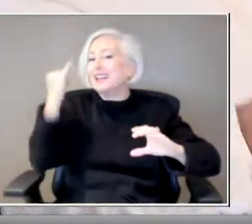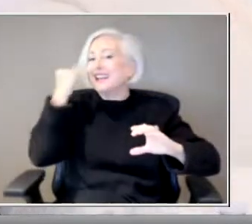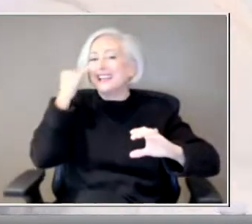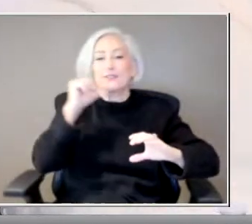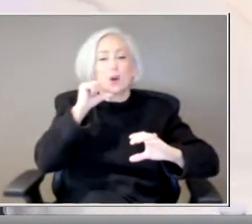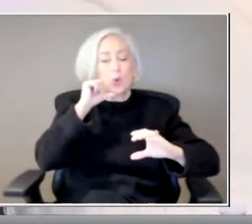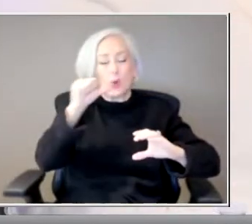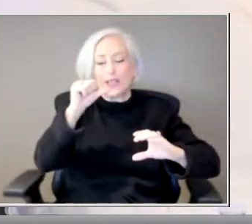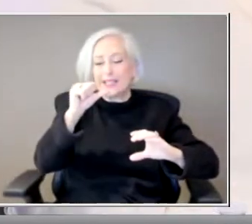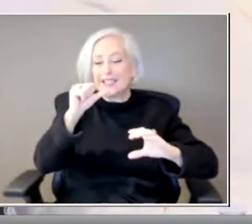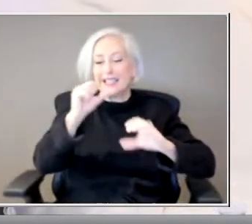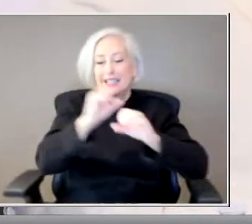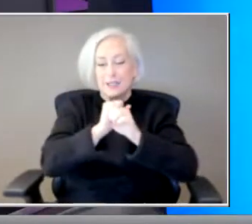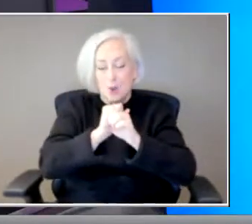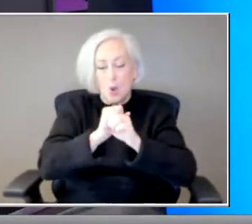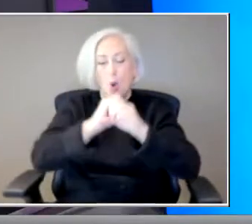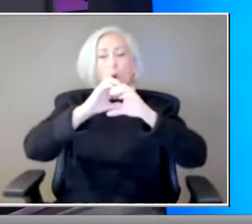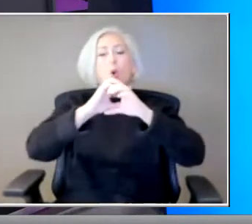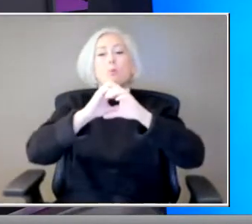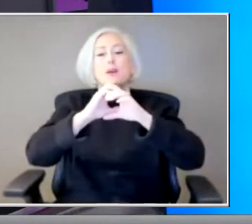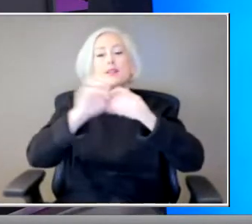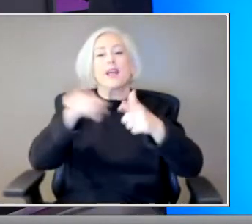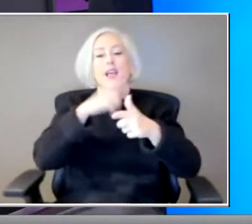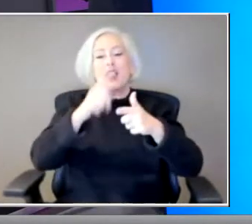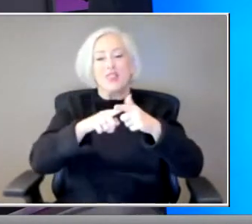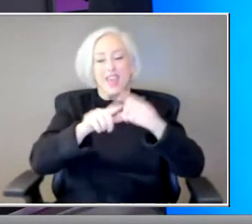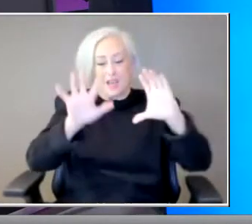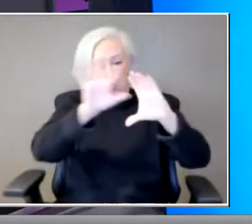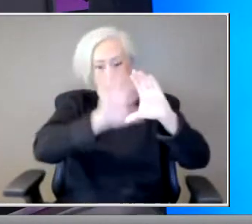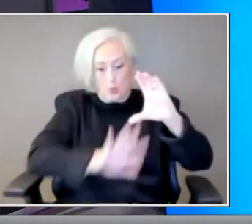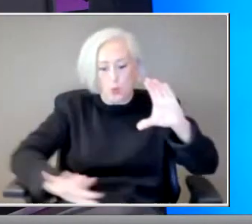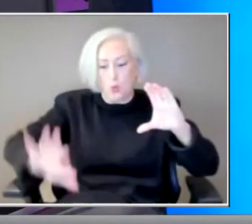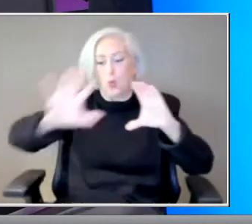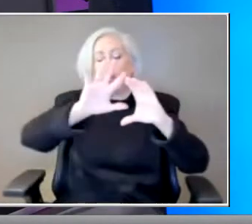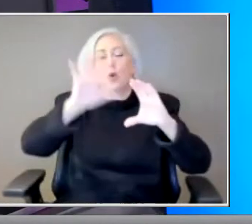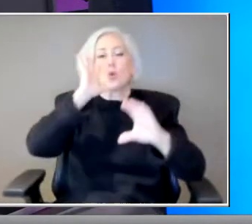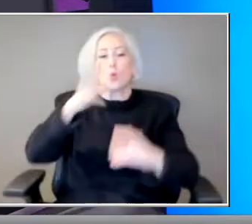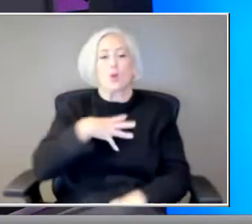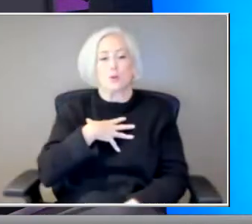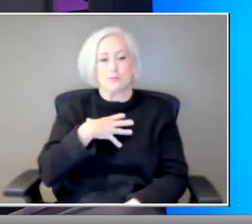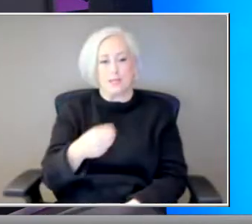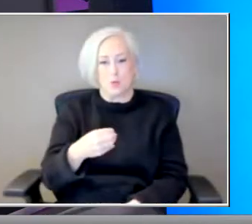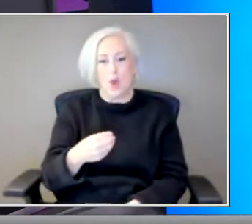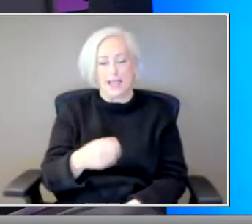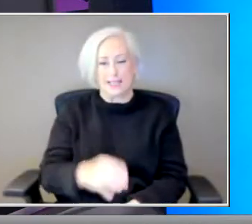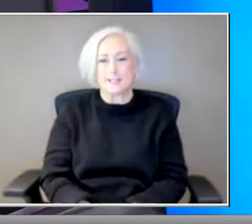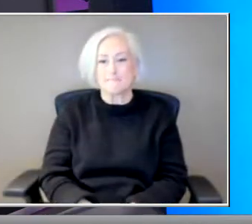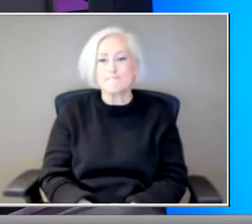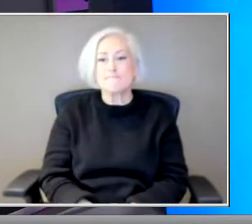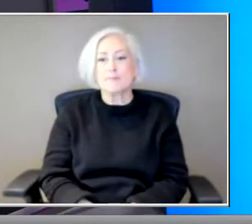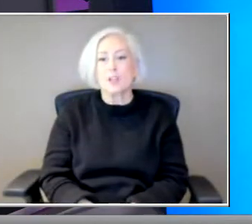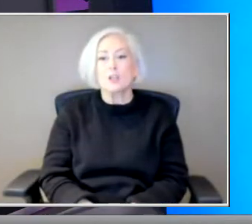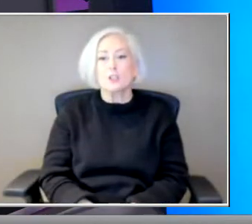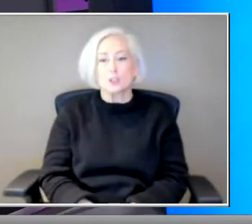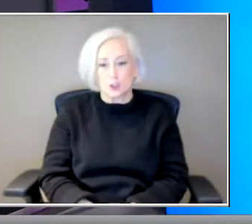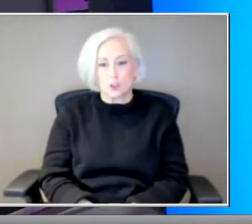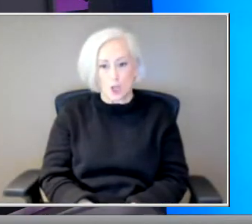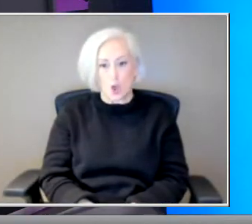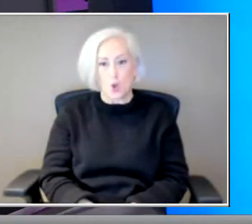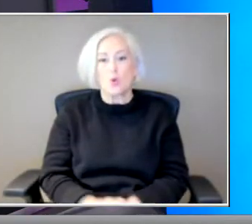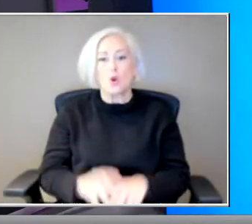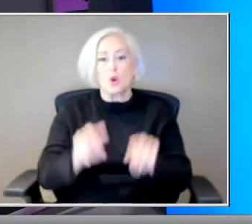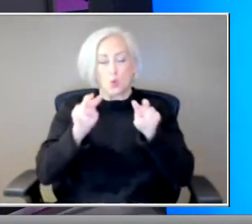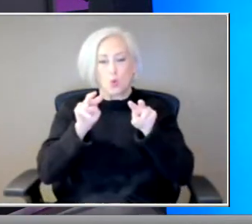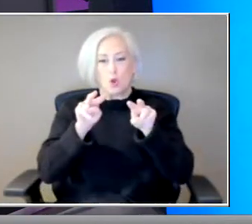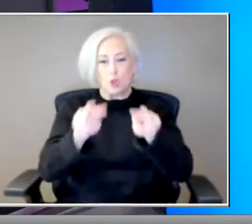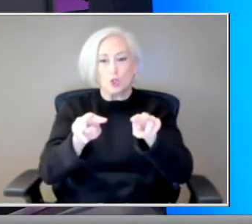full stroke of that area. So looking, wow, I saw your eyes open like saucers when you heard that. Yeah. Looking straight on it at someone, what part